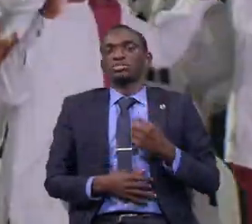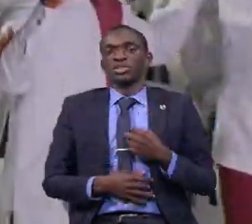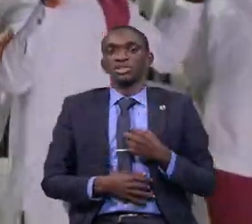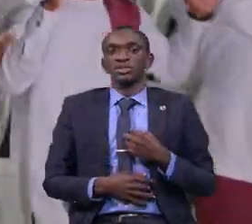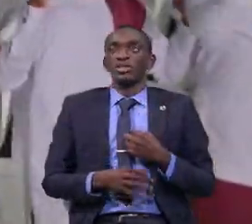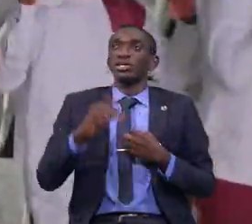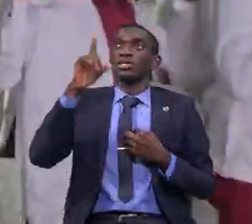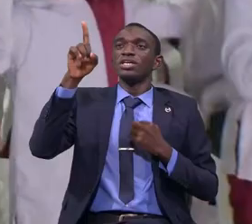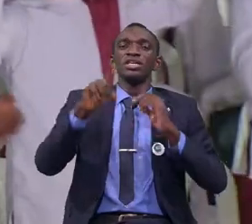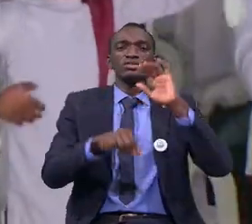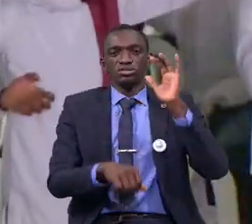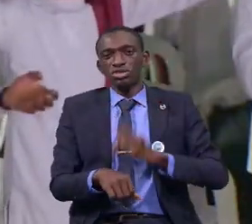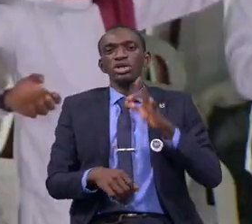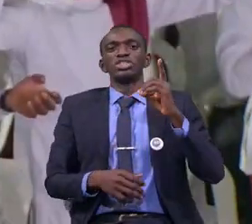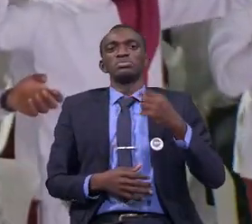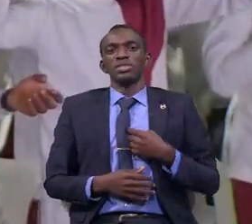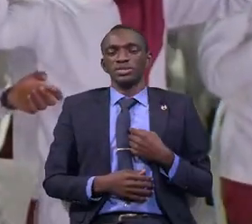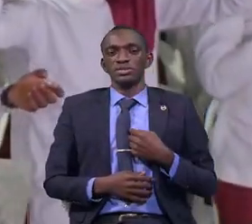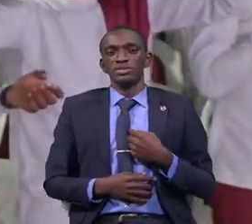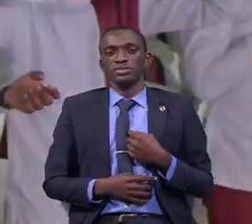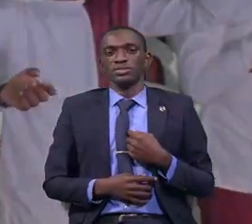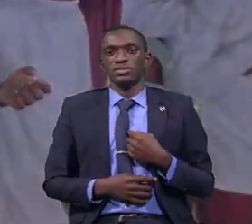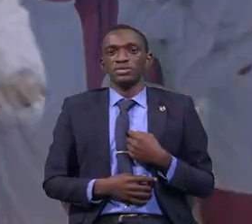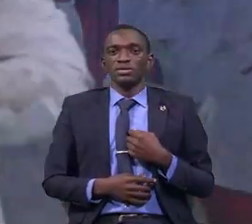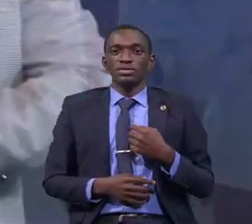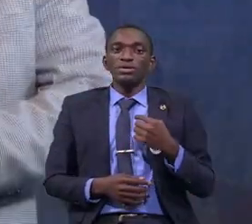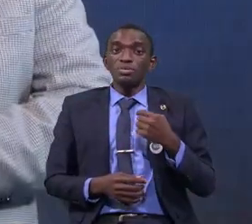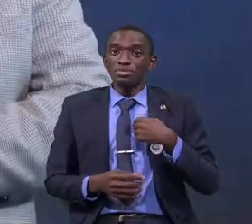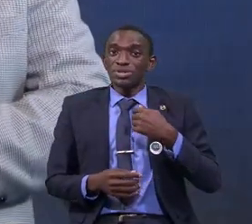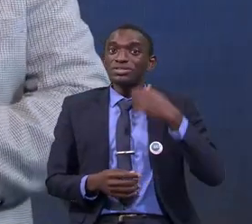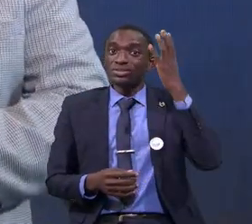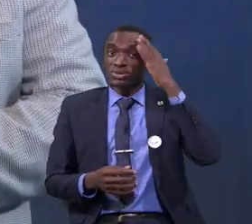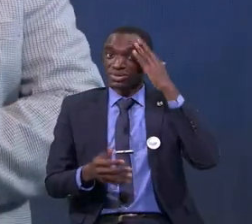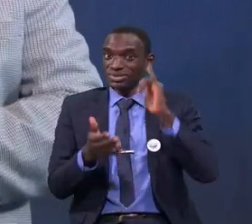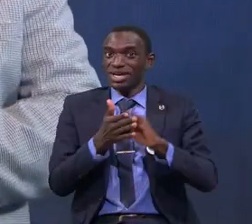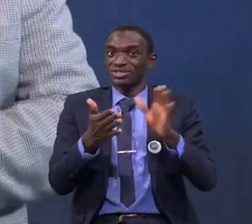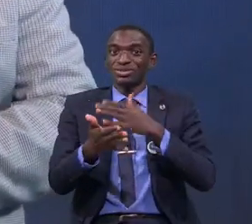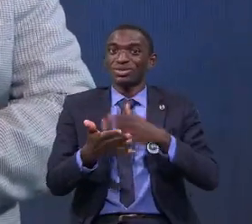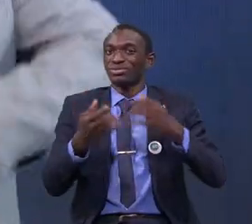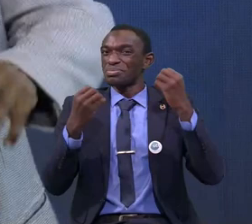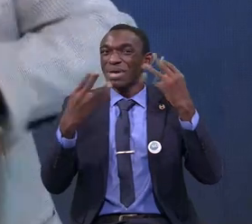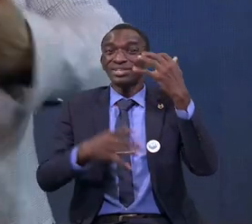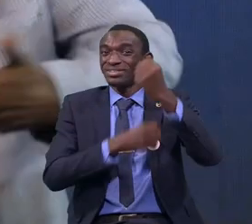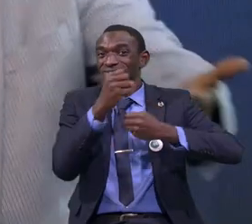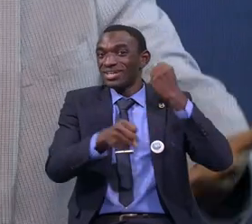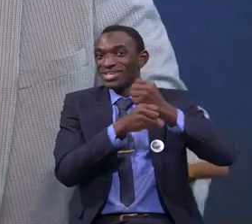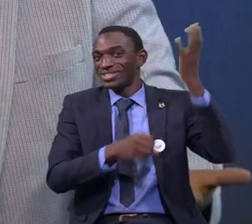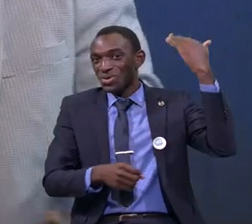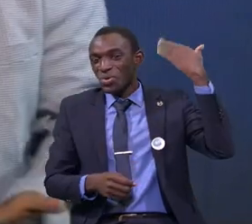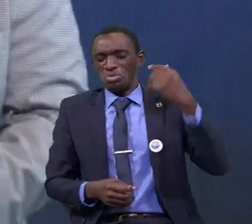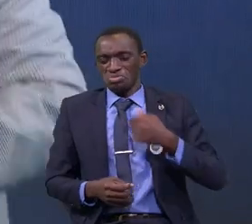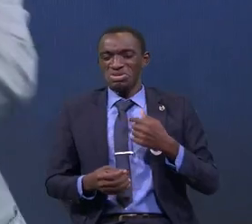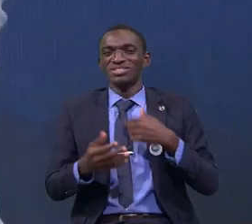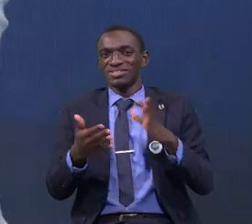He touched me. I knew that song many years ago. I've been singing